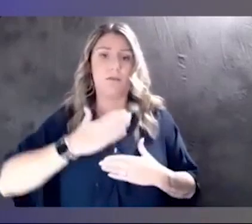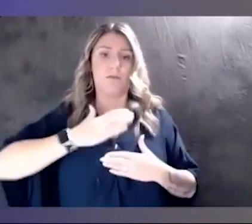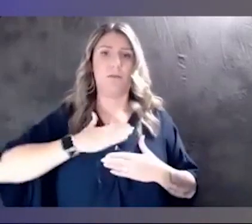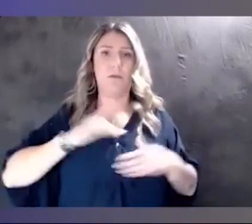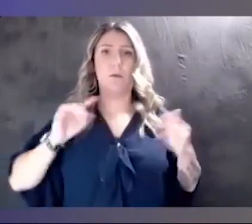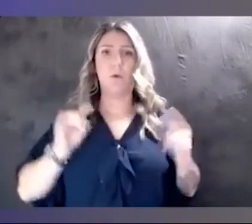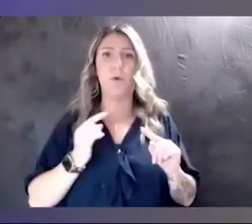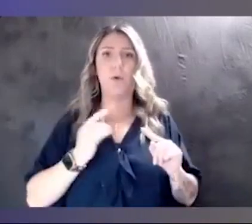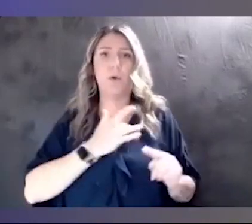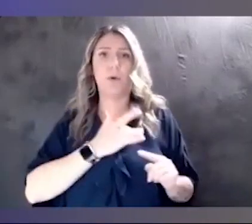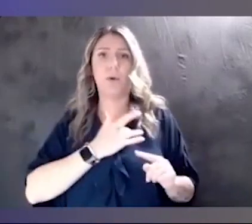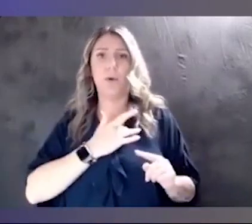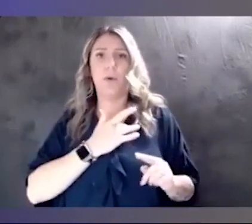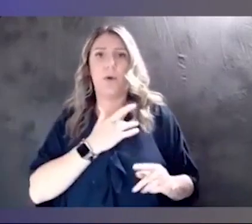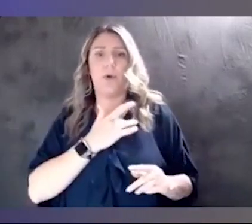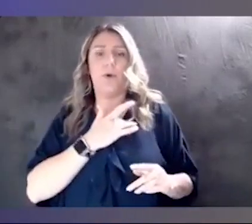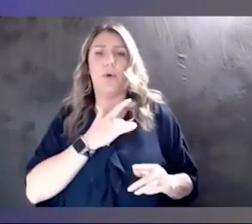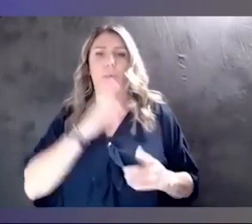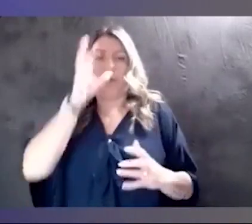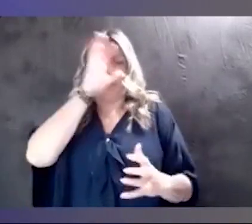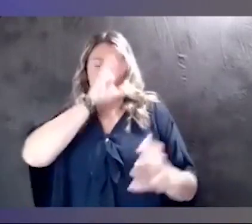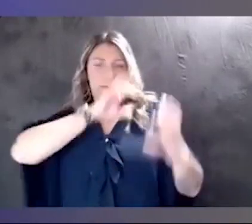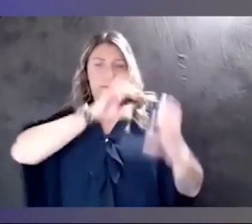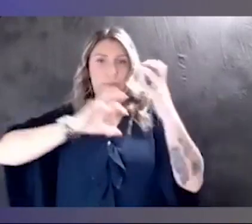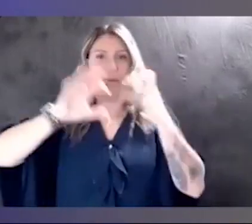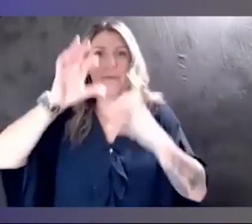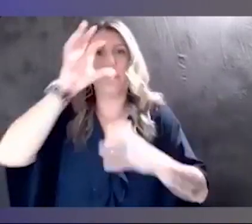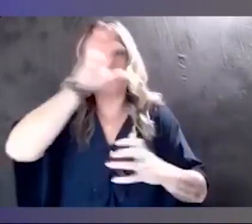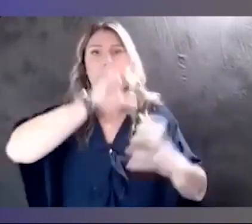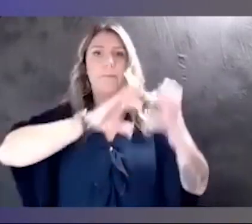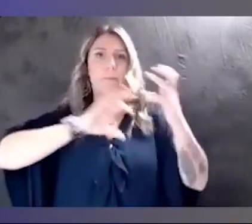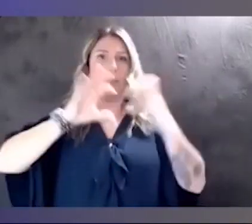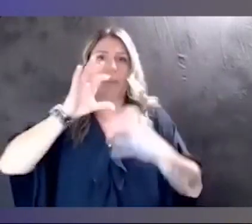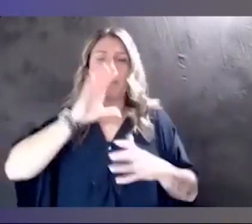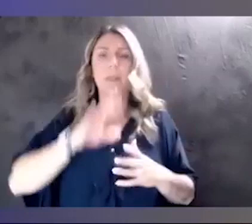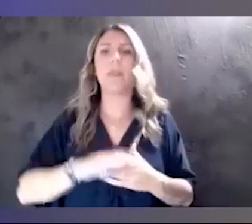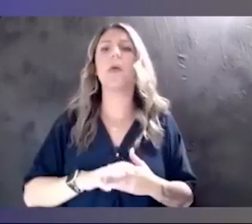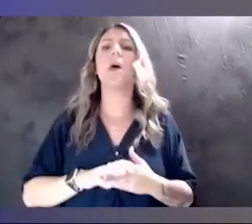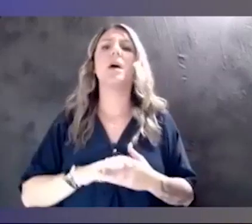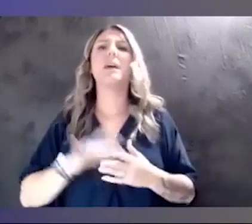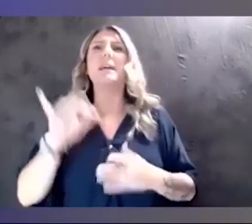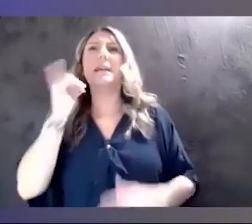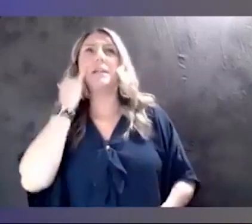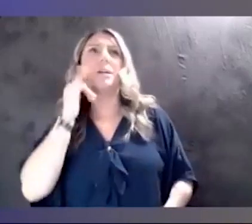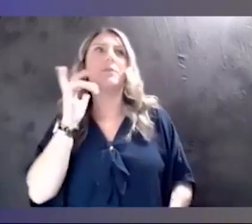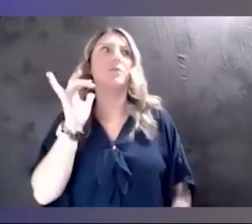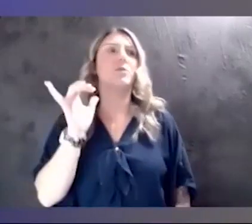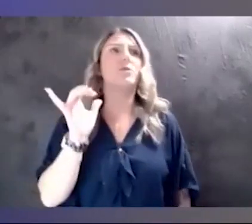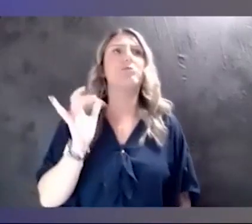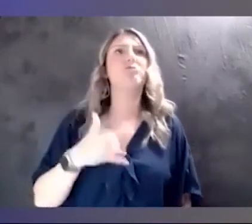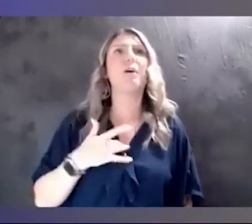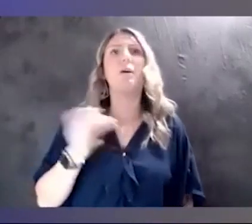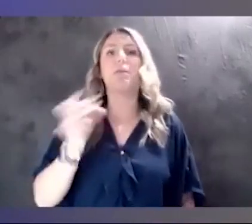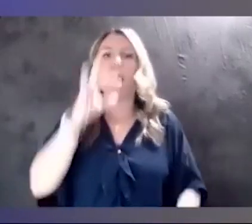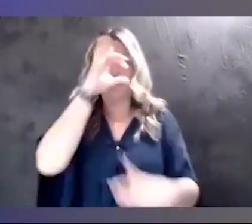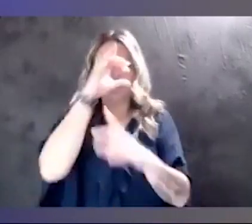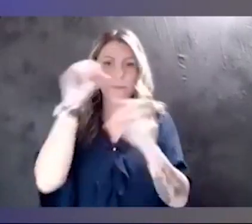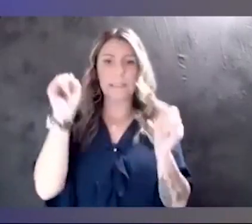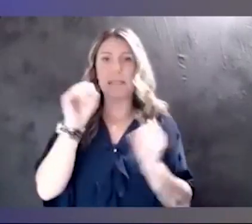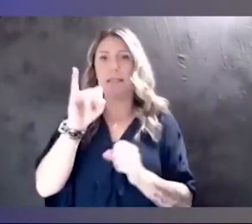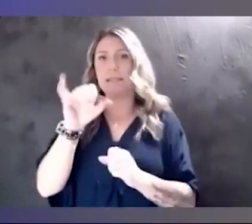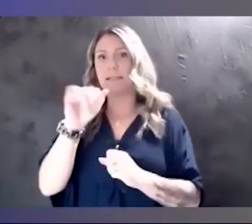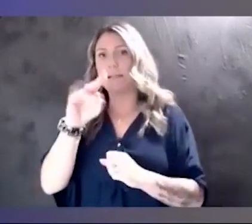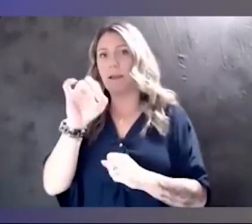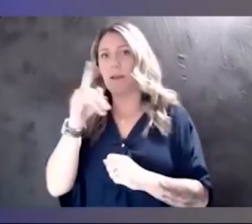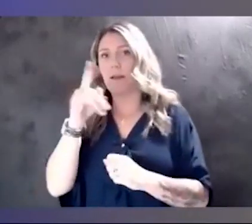palpitations, dizziness. Pre-syncope means like you feel like you're going to pass out. Syncope is you do pass out.